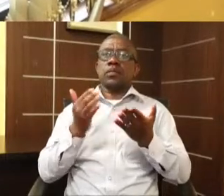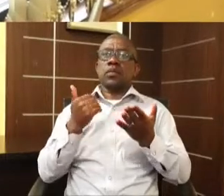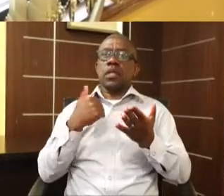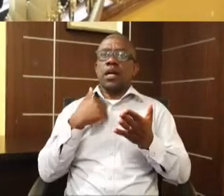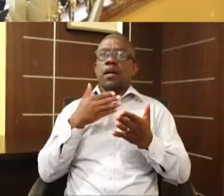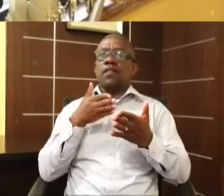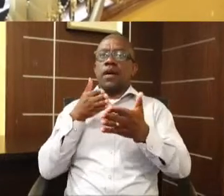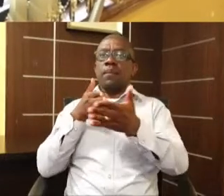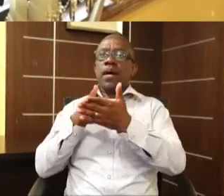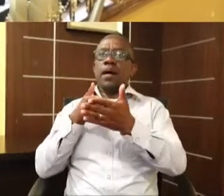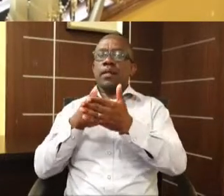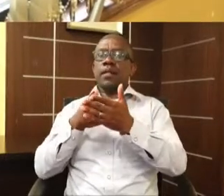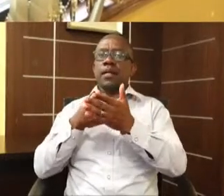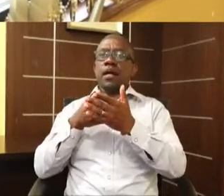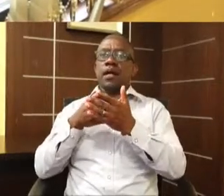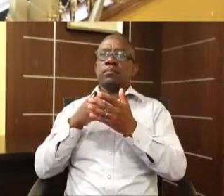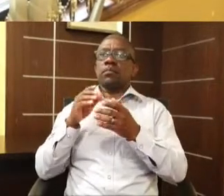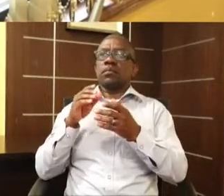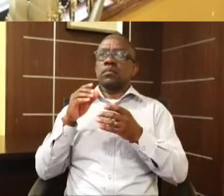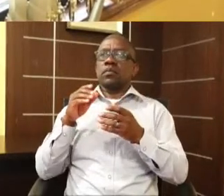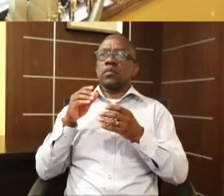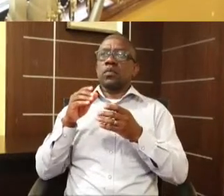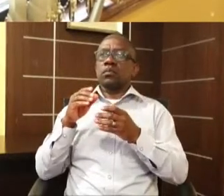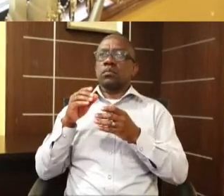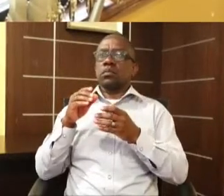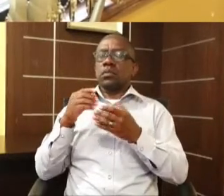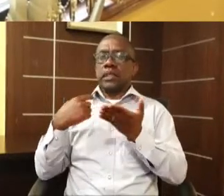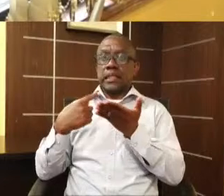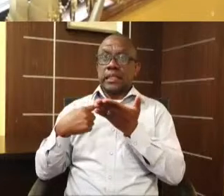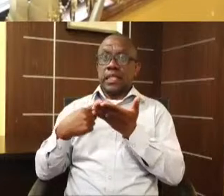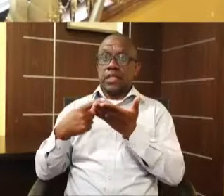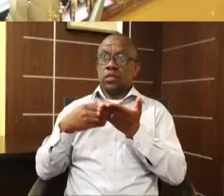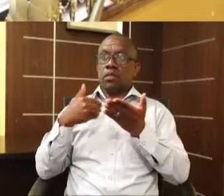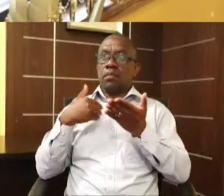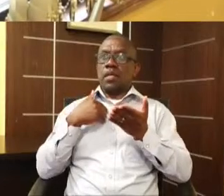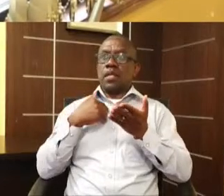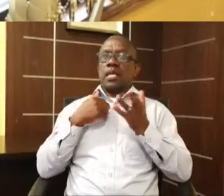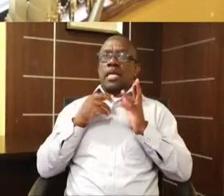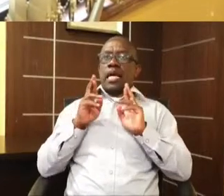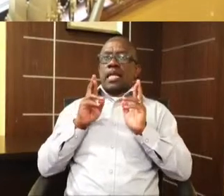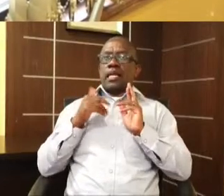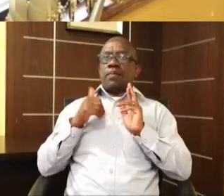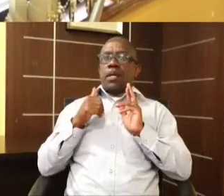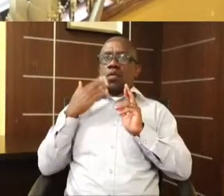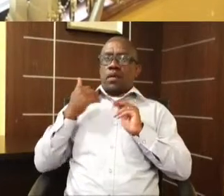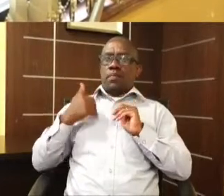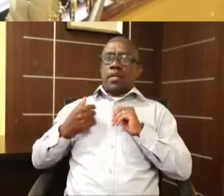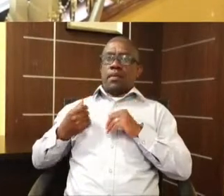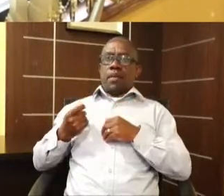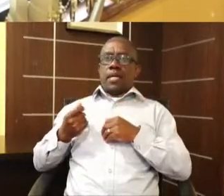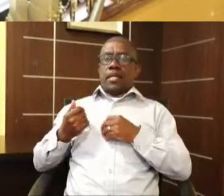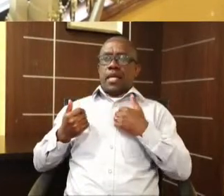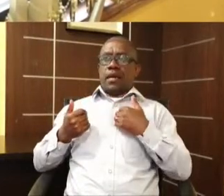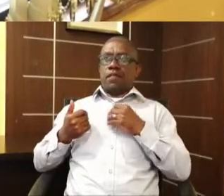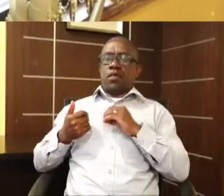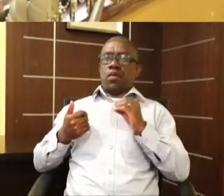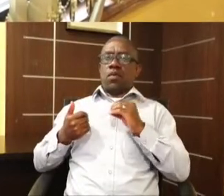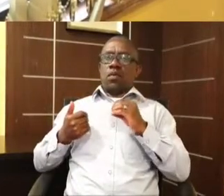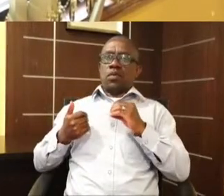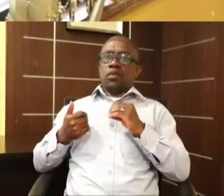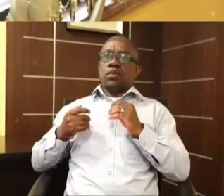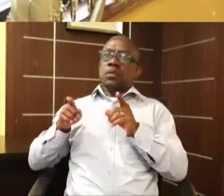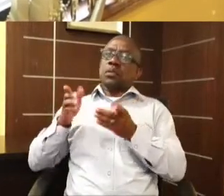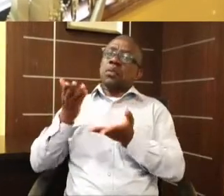coaching conversation. So let's say I am not ready because I don't have the money to go for, to take